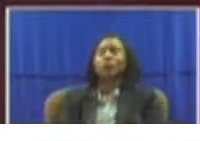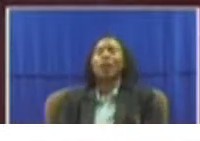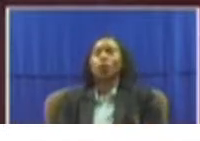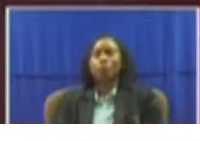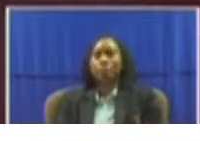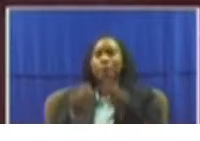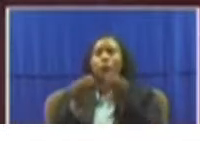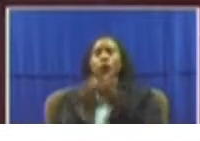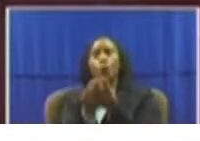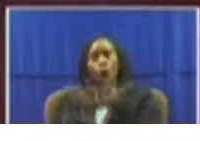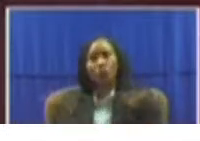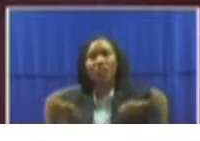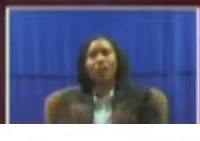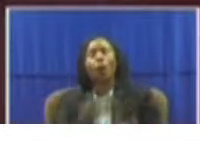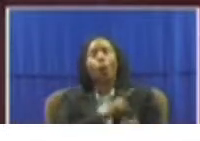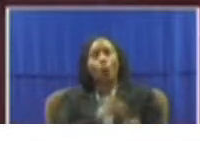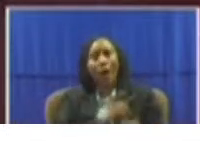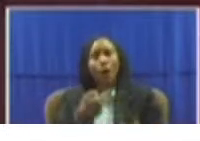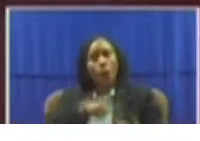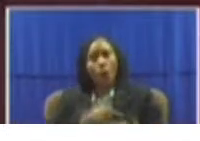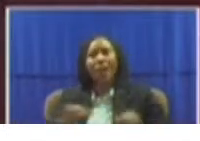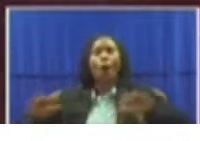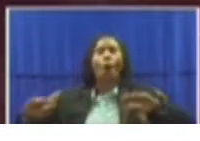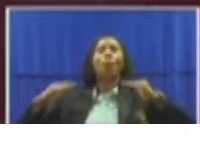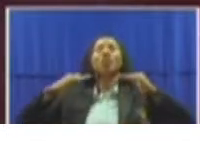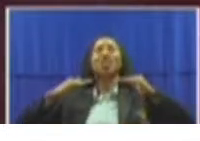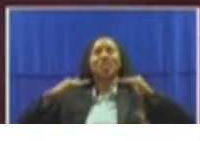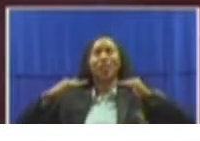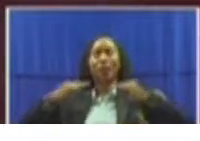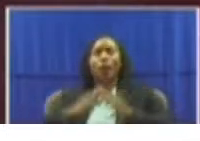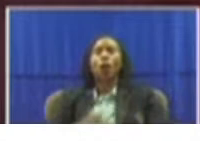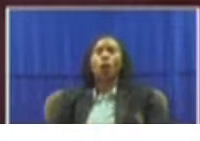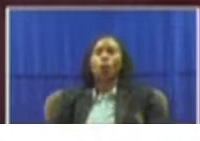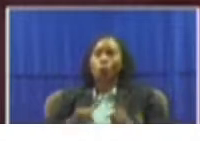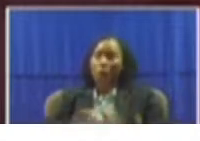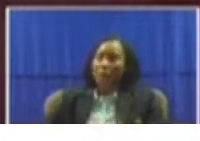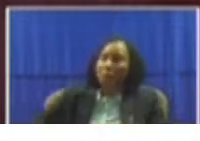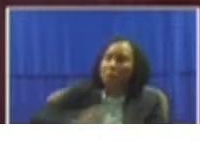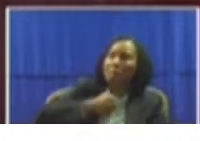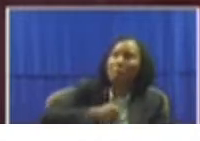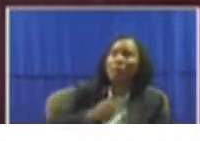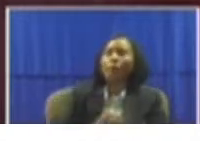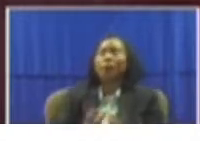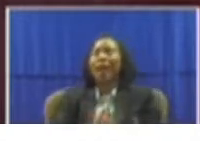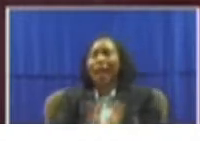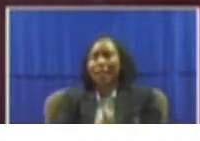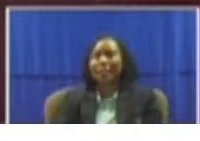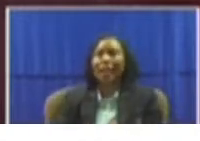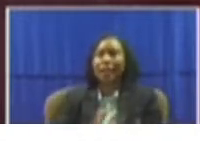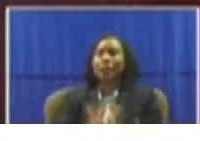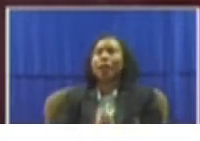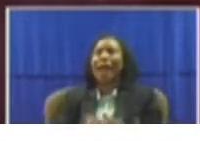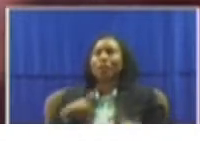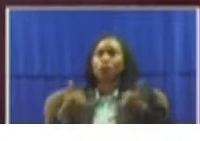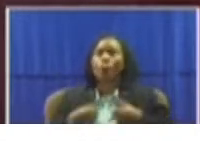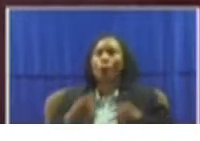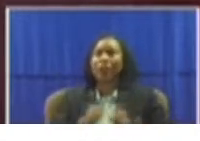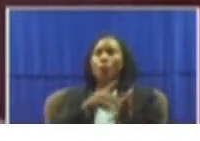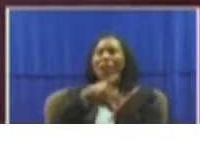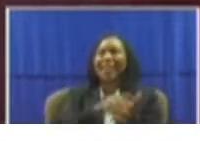solutions. Because as opposition, we thrive on the weaknesses of those that are in control all